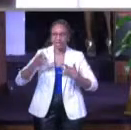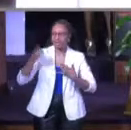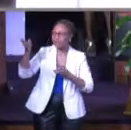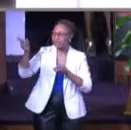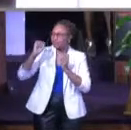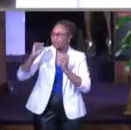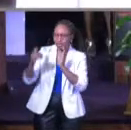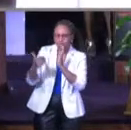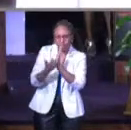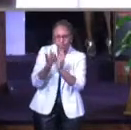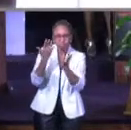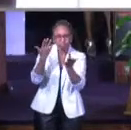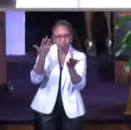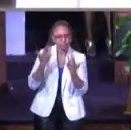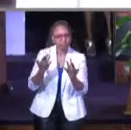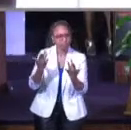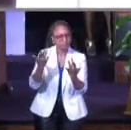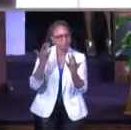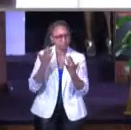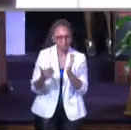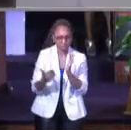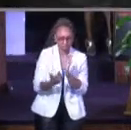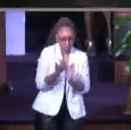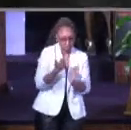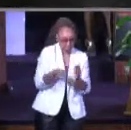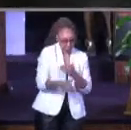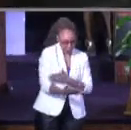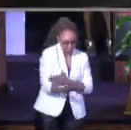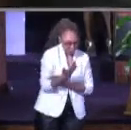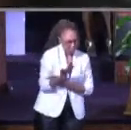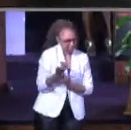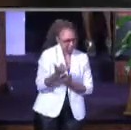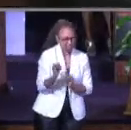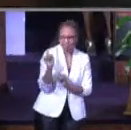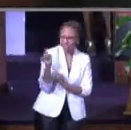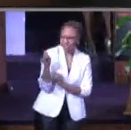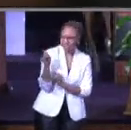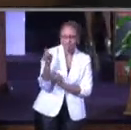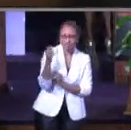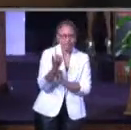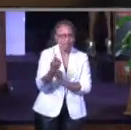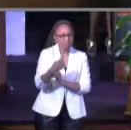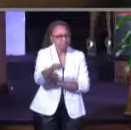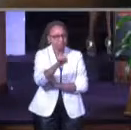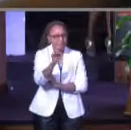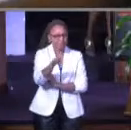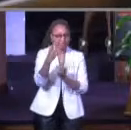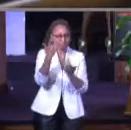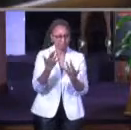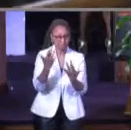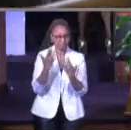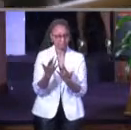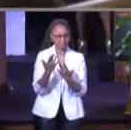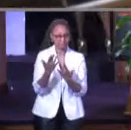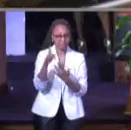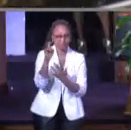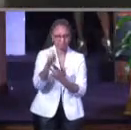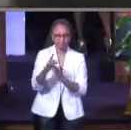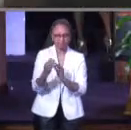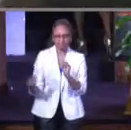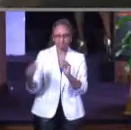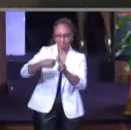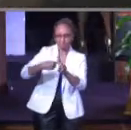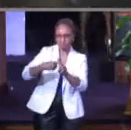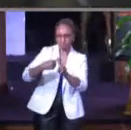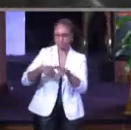gave me a brand new mercy. It was new this morning and I needed it. Anybody need mercy? Anybody need more of his